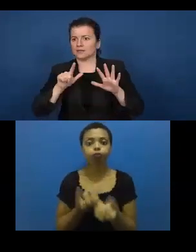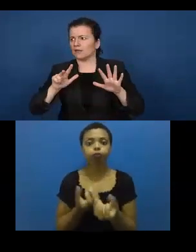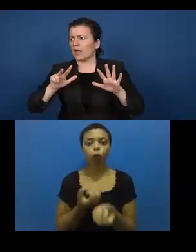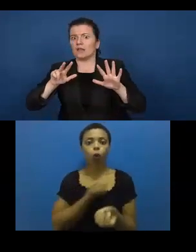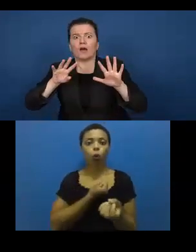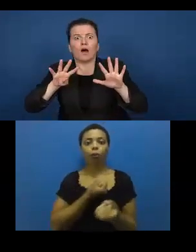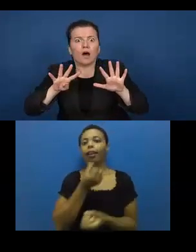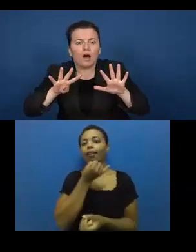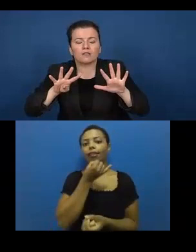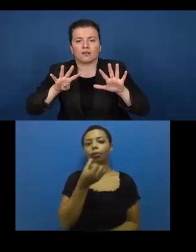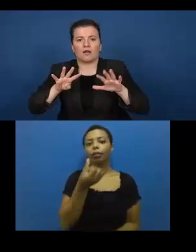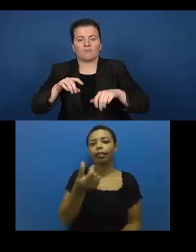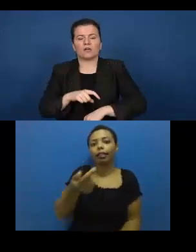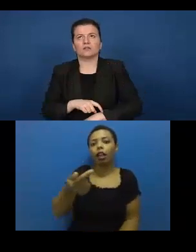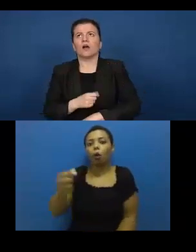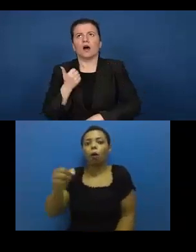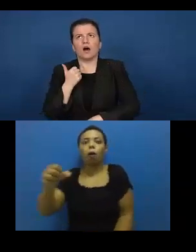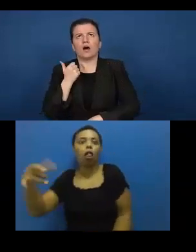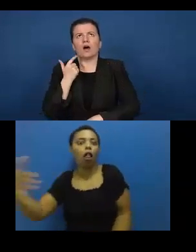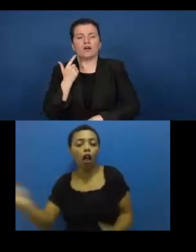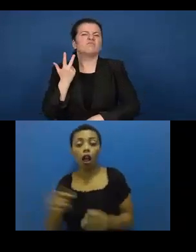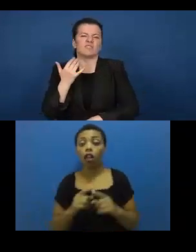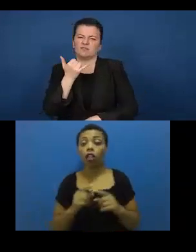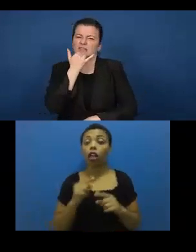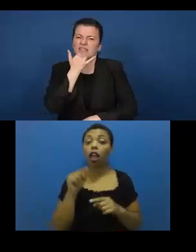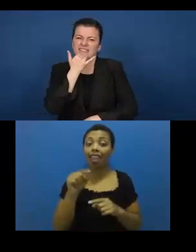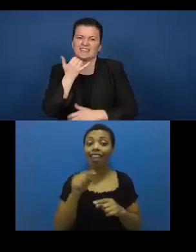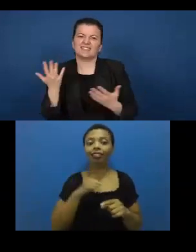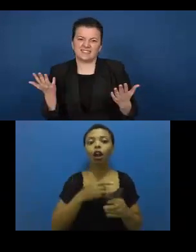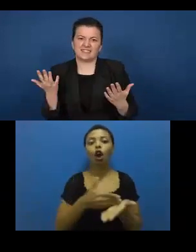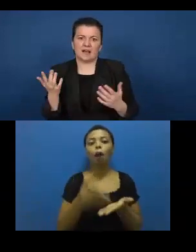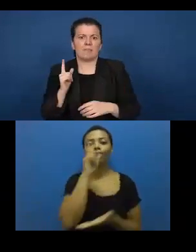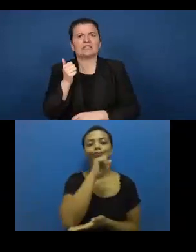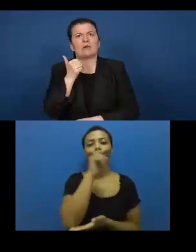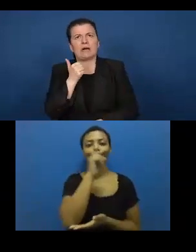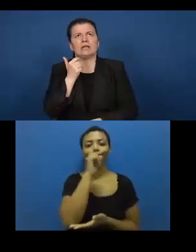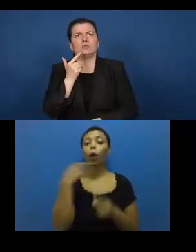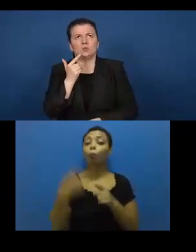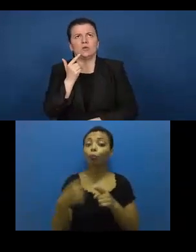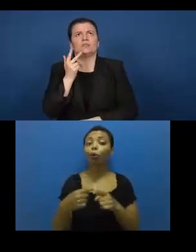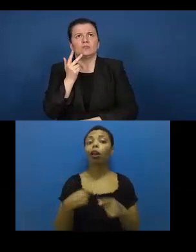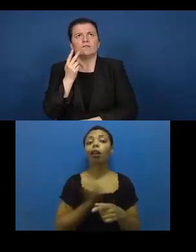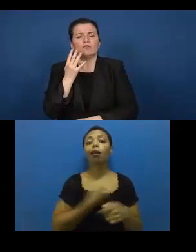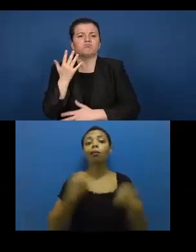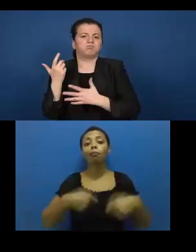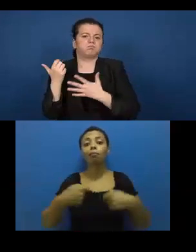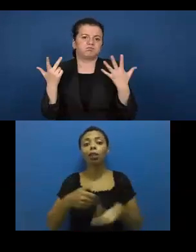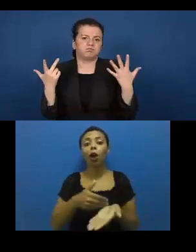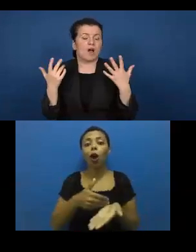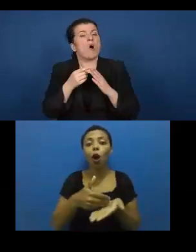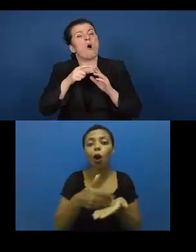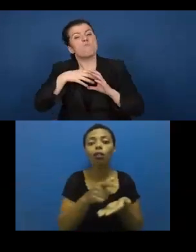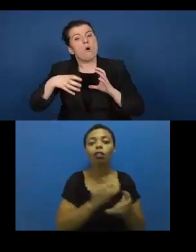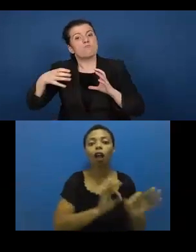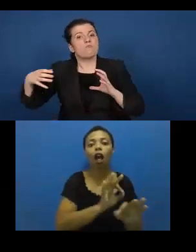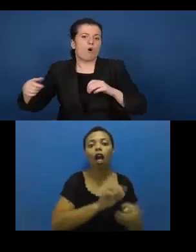9, often mistakes start to be made because you have to count the number of vibration pulses, and the more pulses, the more easy